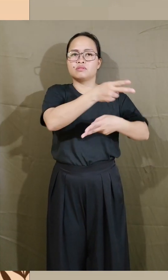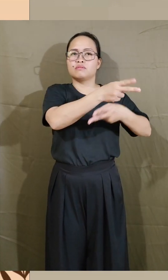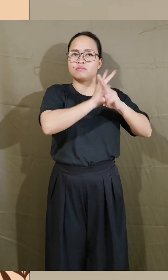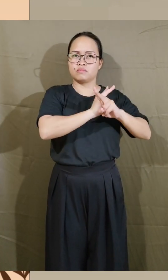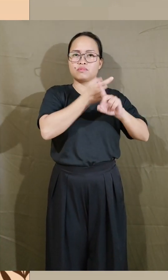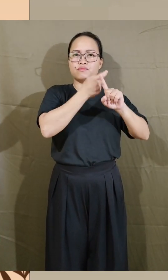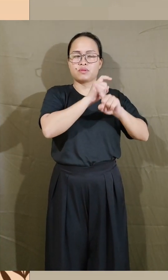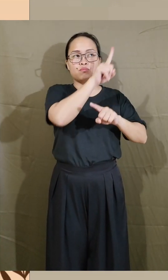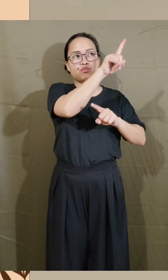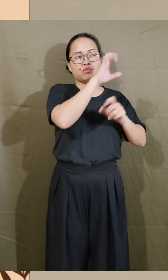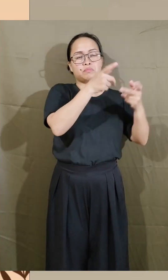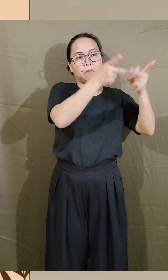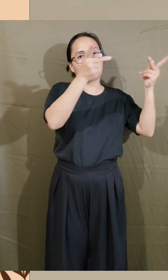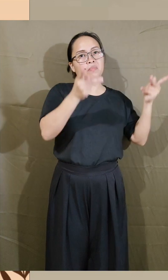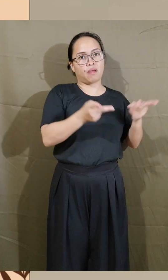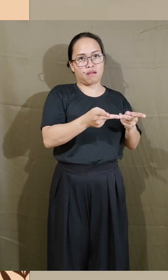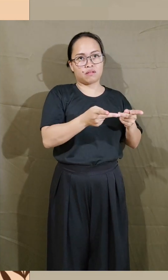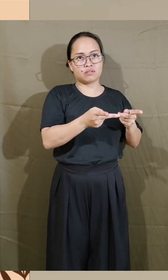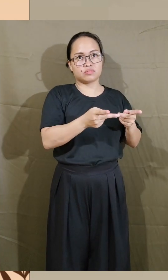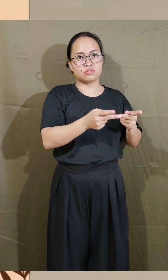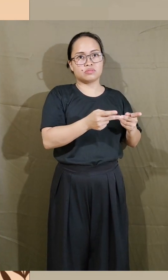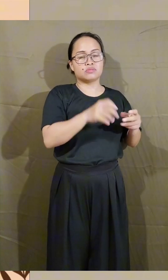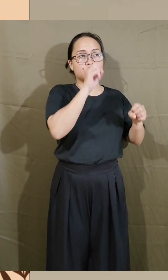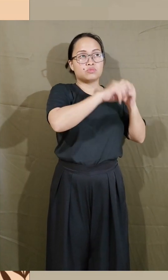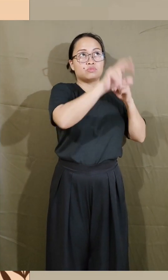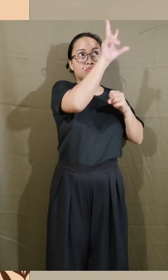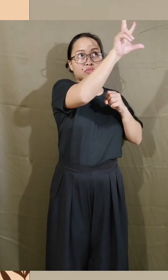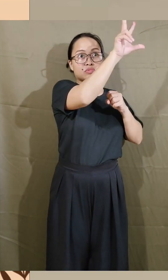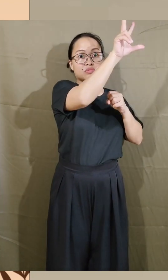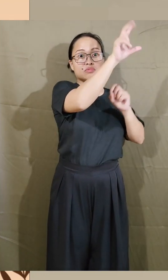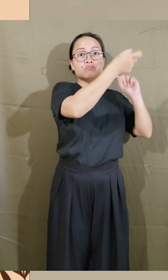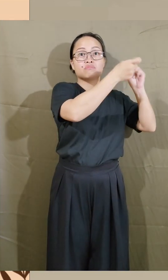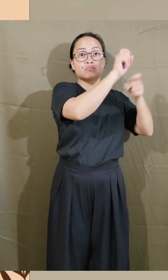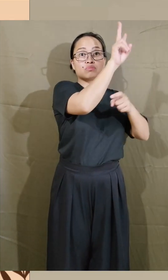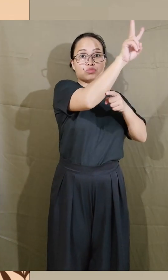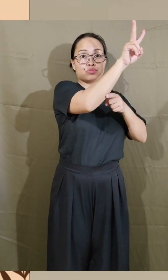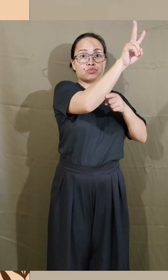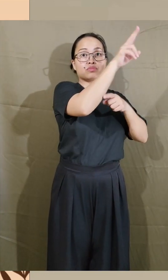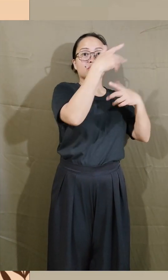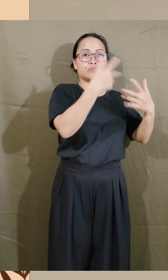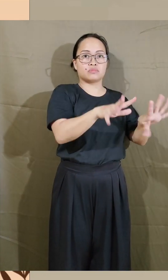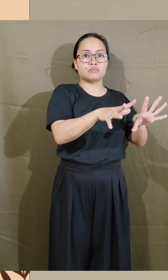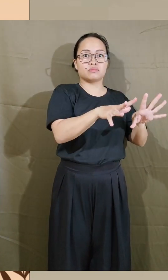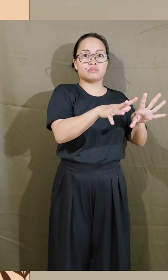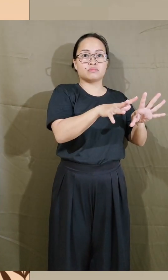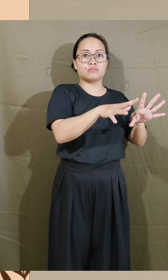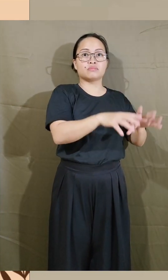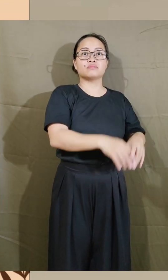place. So this makes 3 becomes 2 and